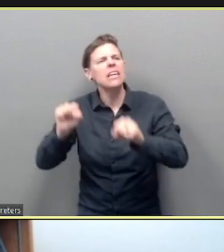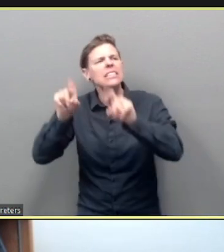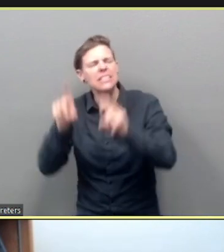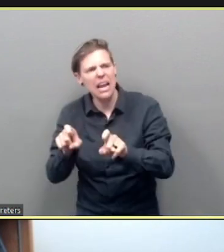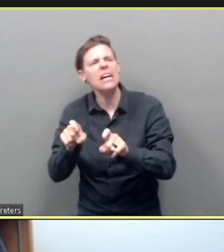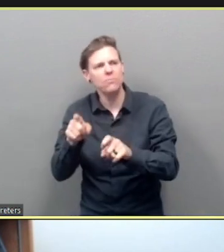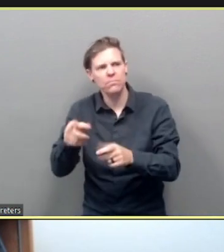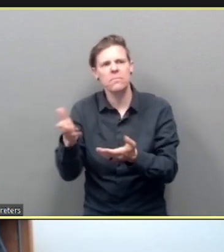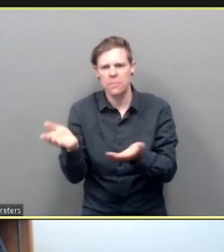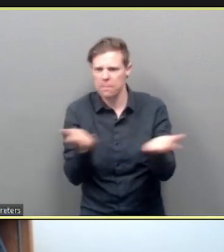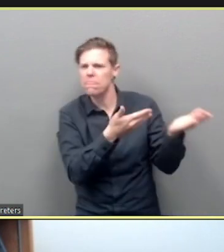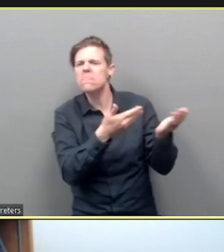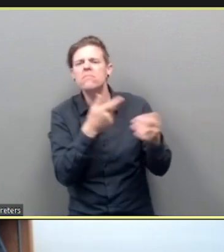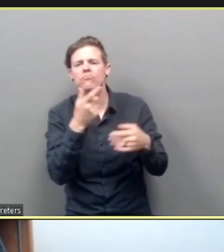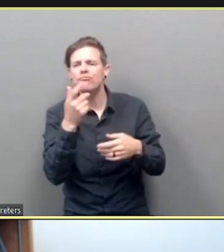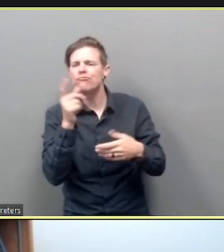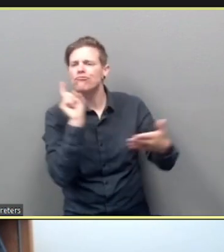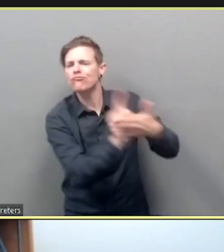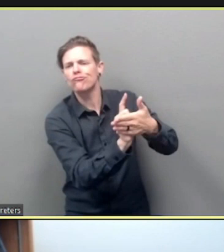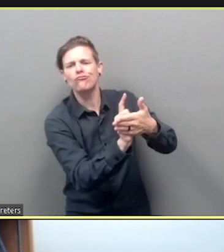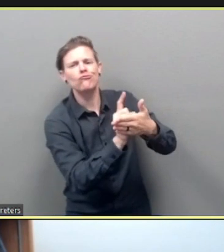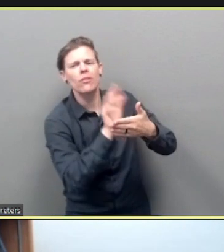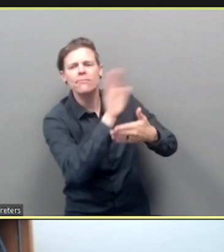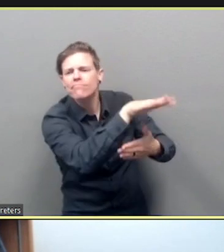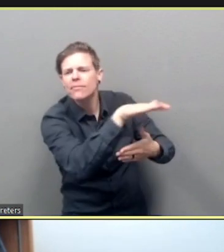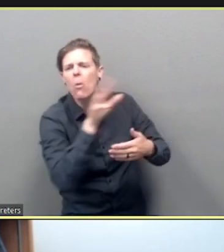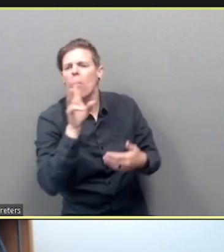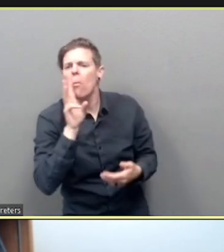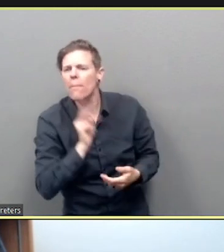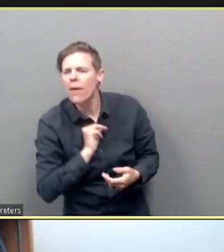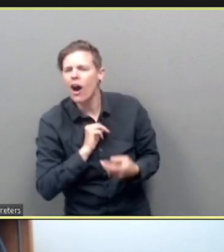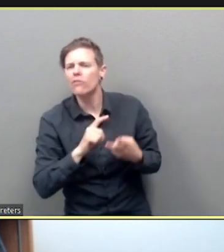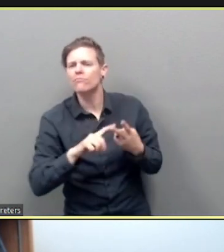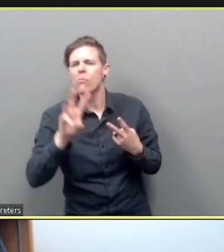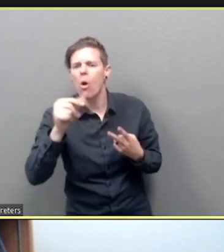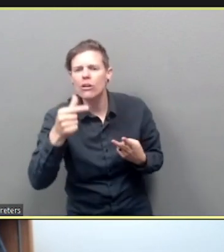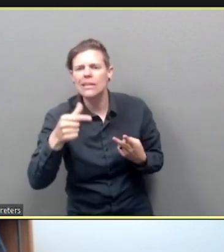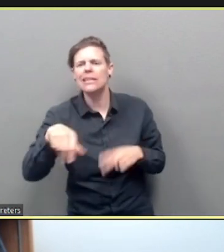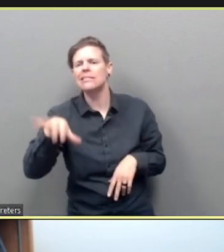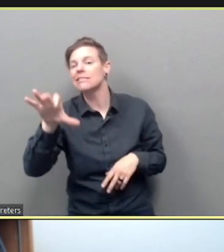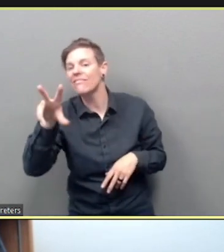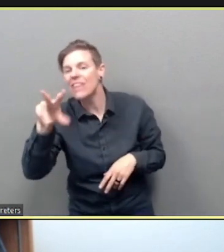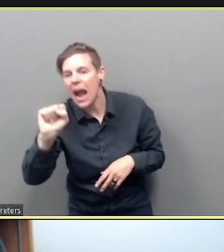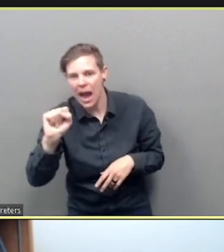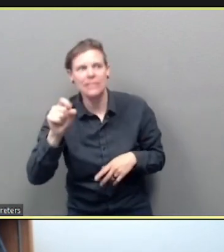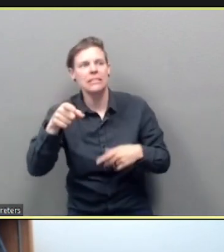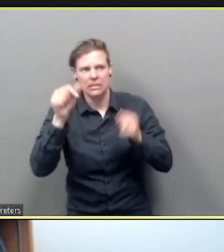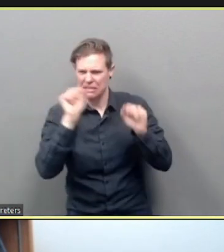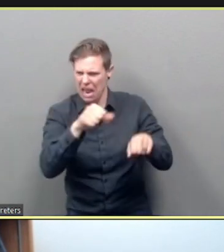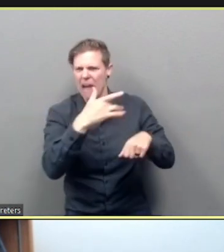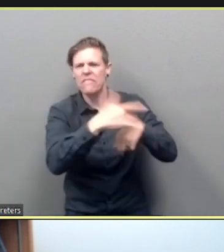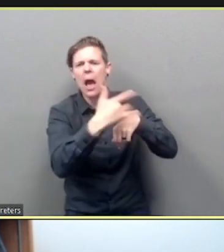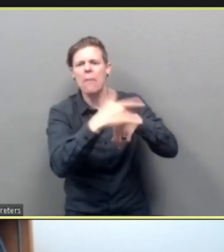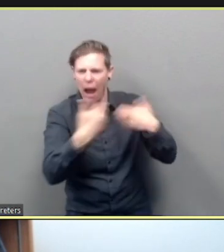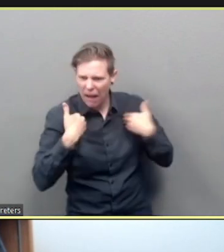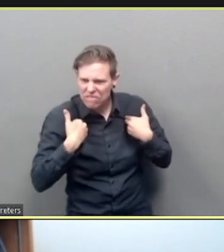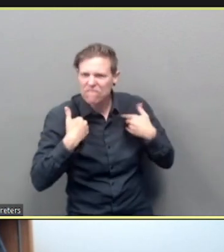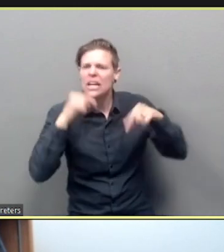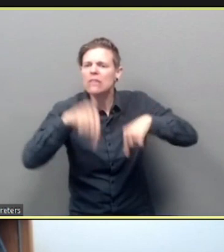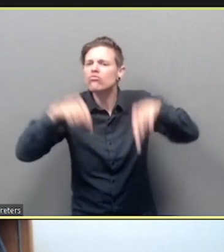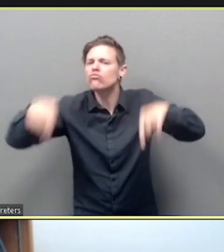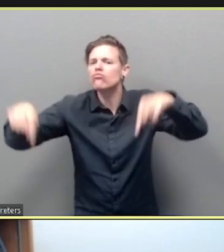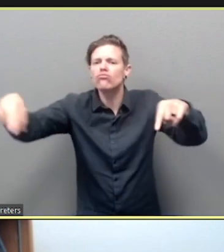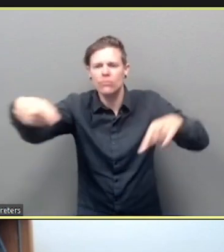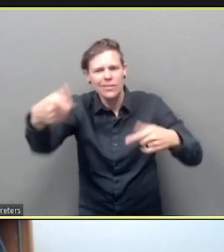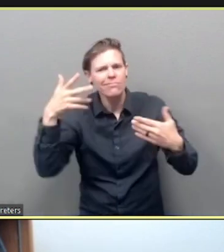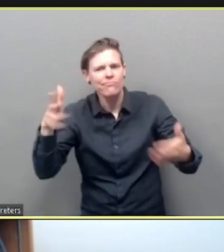I think this is a wonderful development, that these tools are becoming more readily available. But these